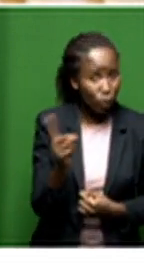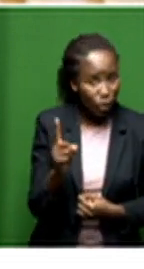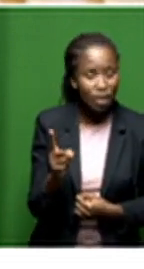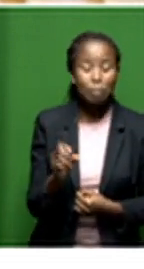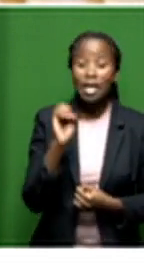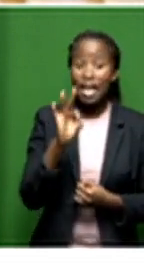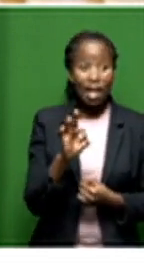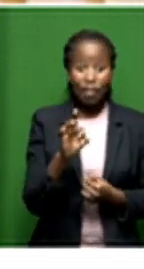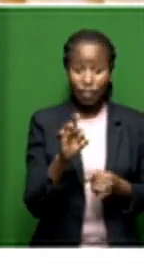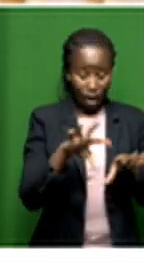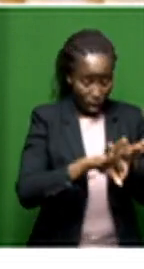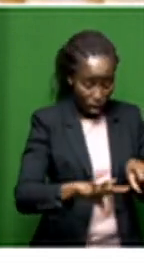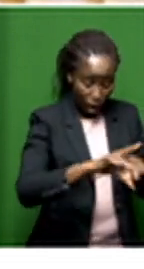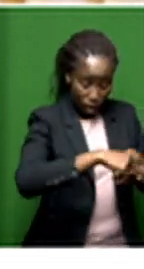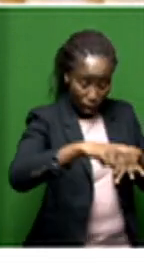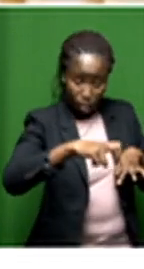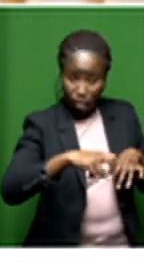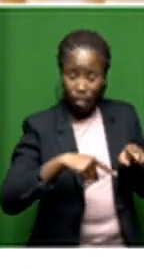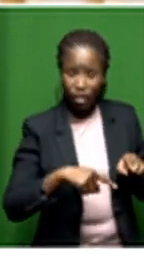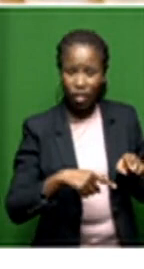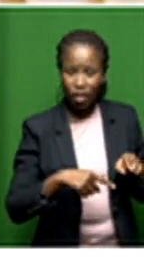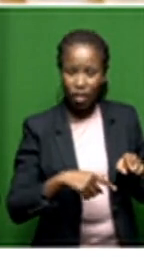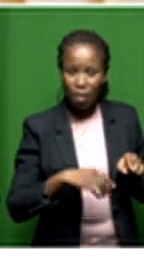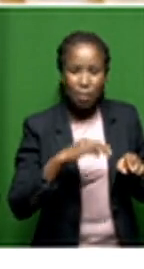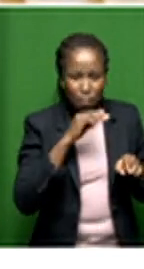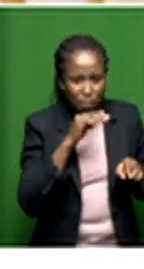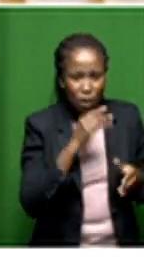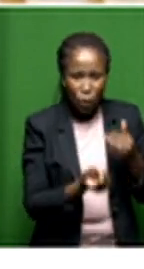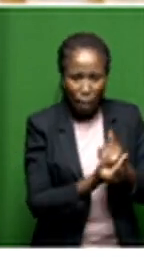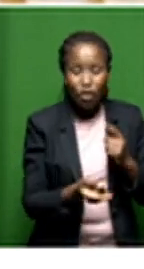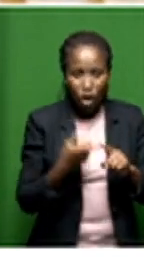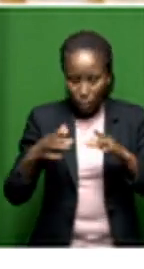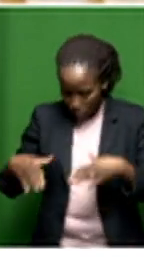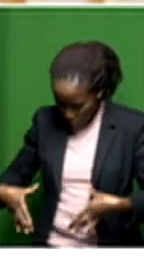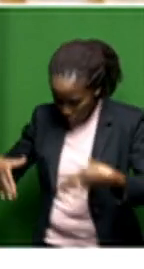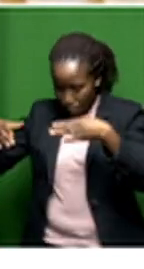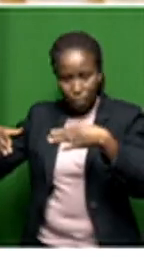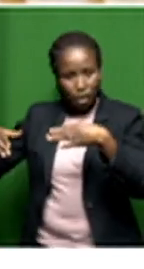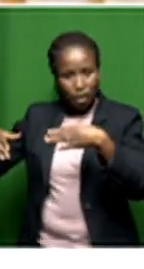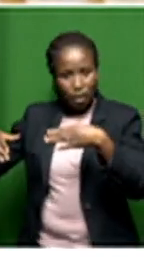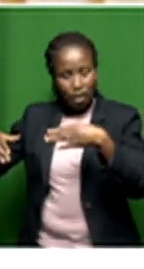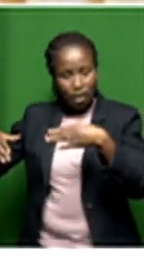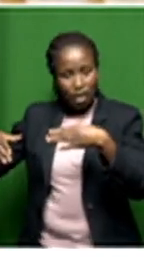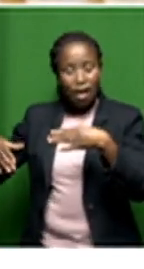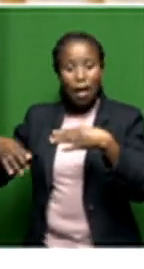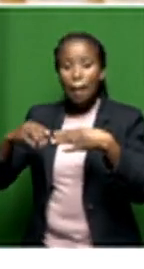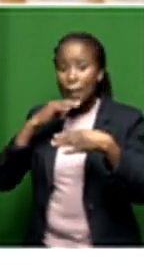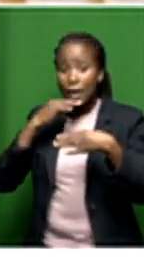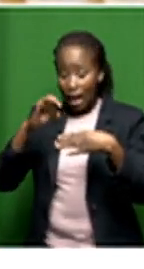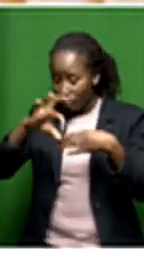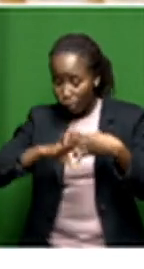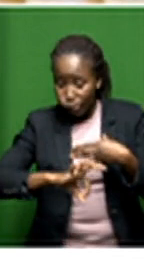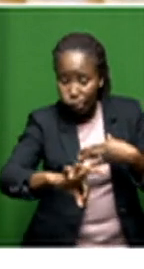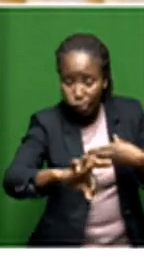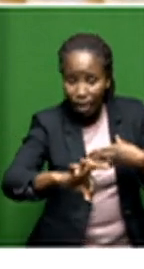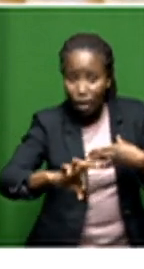of electricity, Eskom will bill it because it's going out of their substation, but we can't bill it because it's literally lost